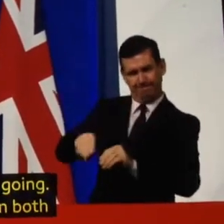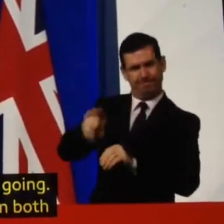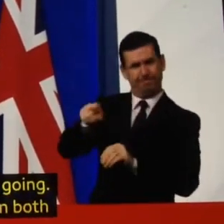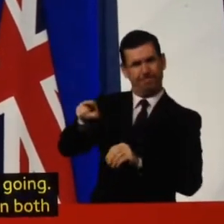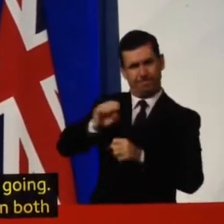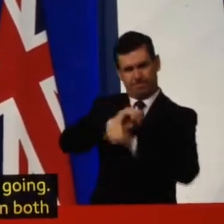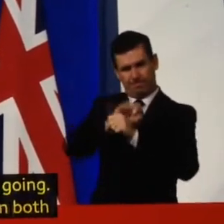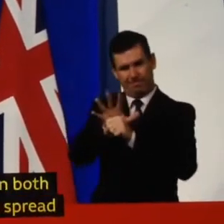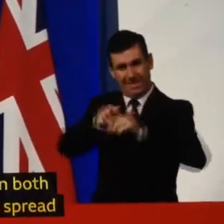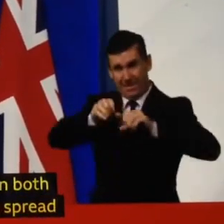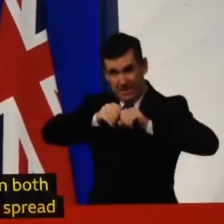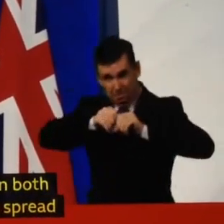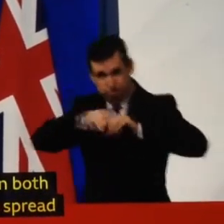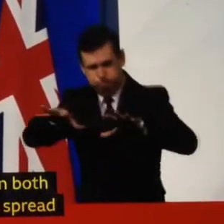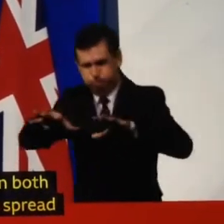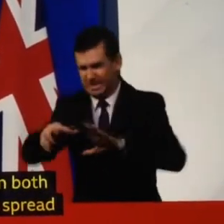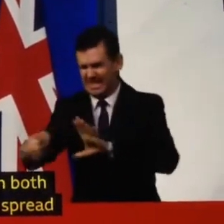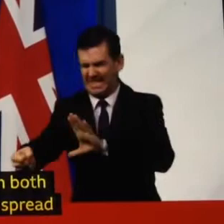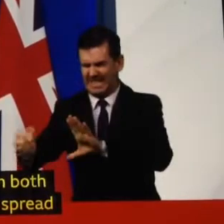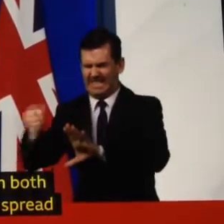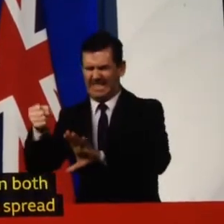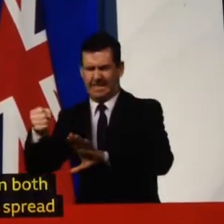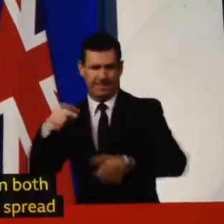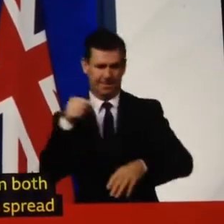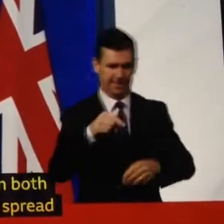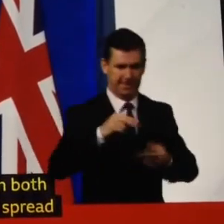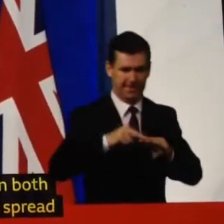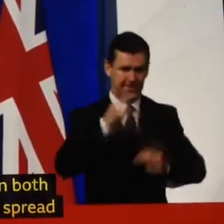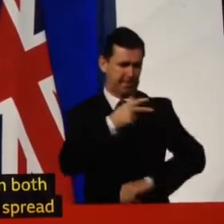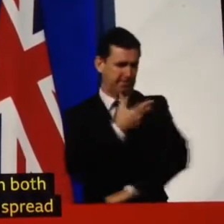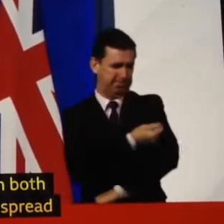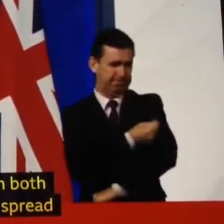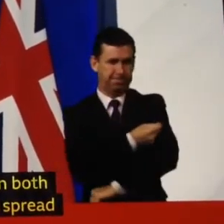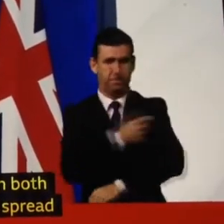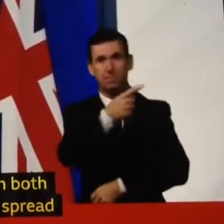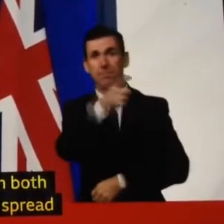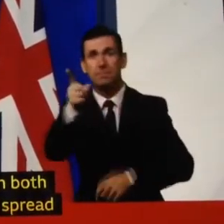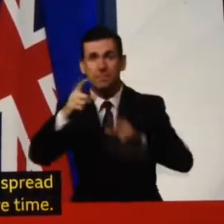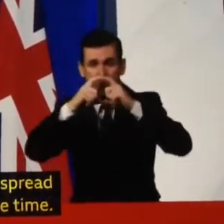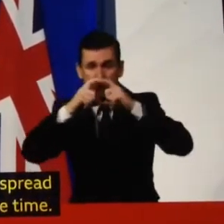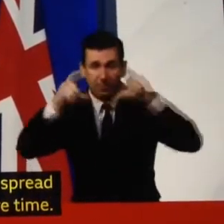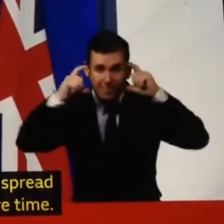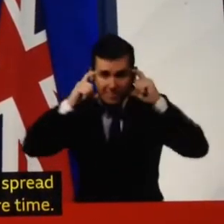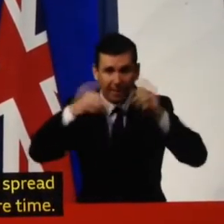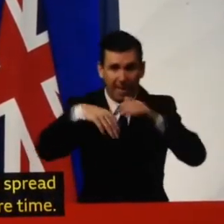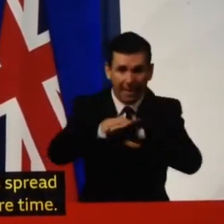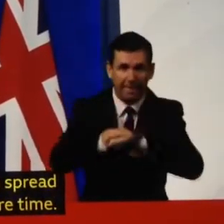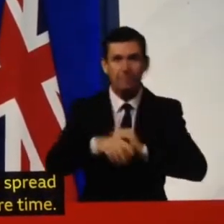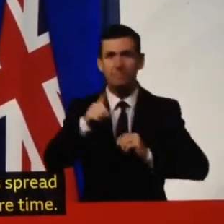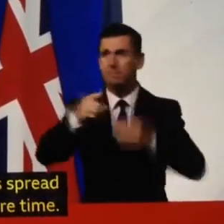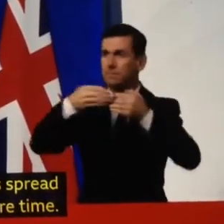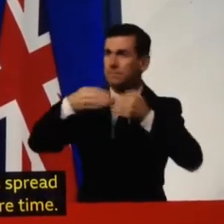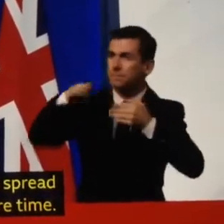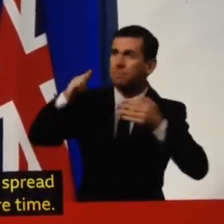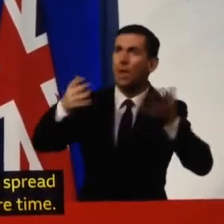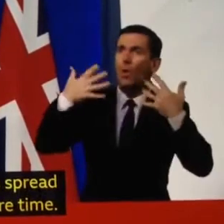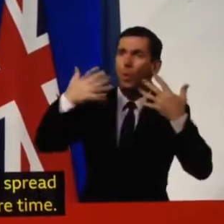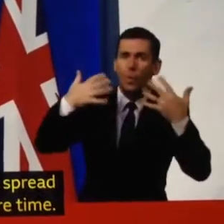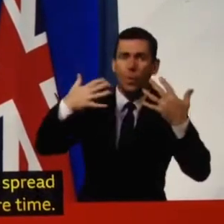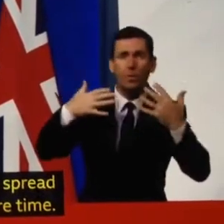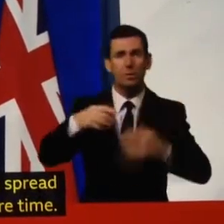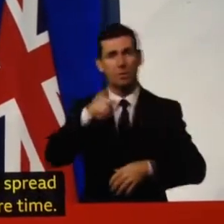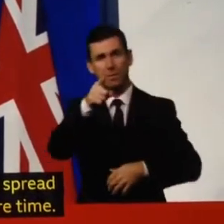the vaccines more time. Wear face masks indoors, use ventilation, get tested if you're going